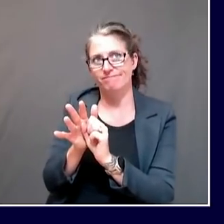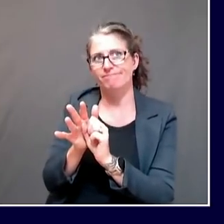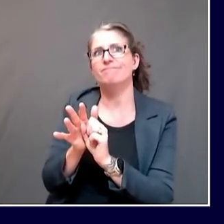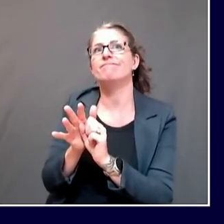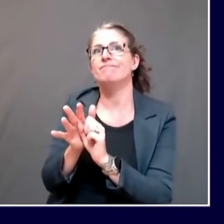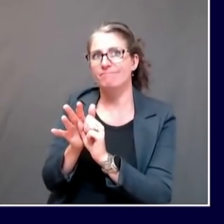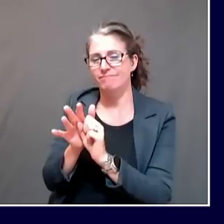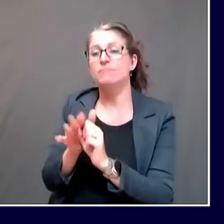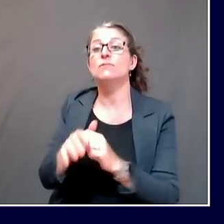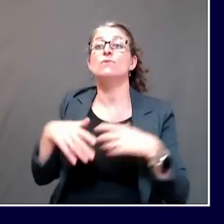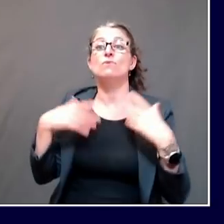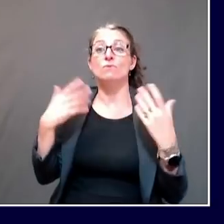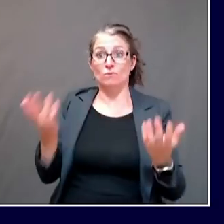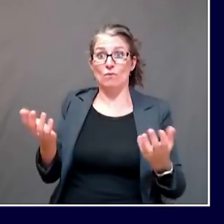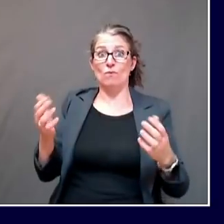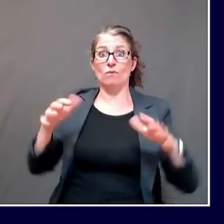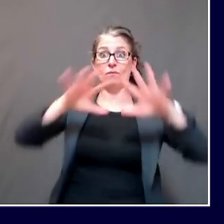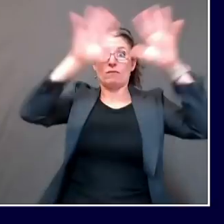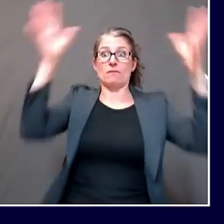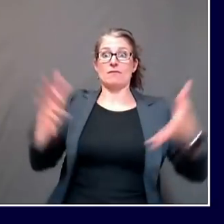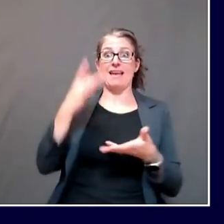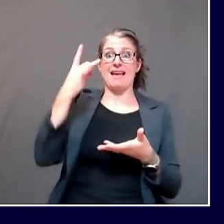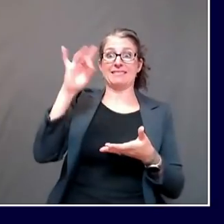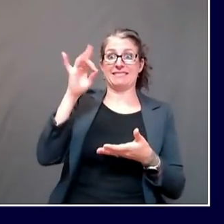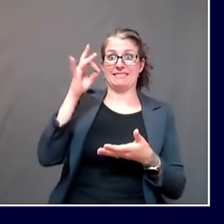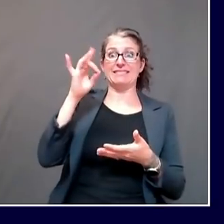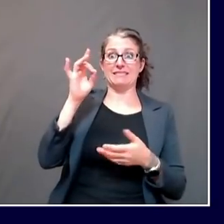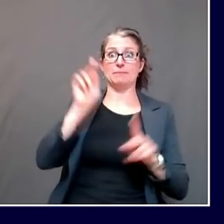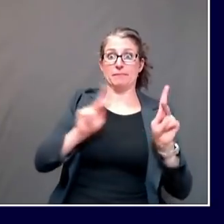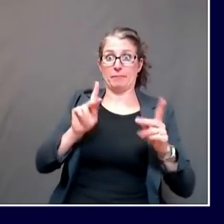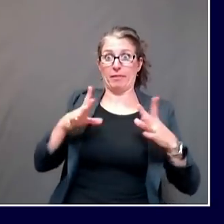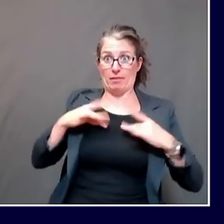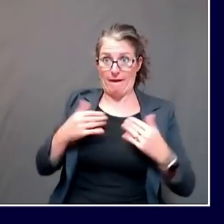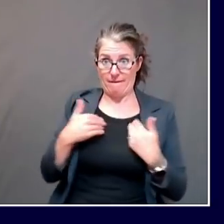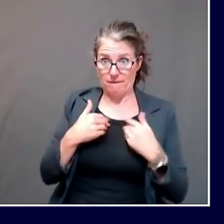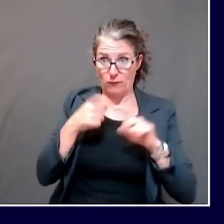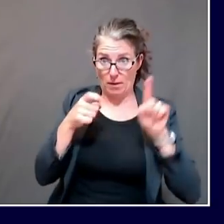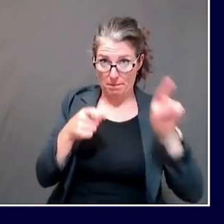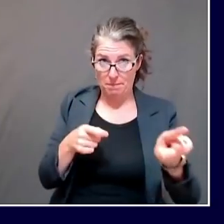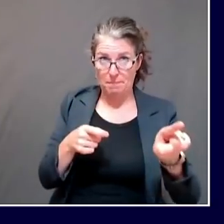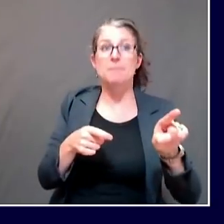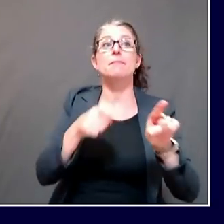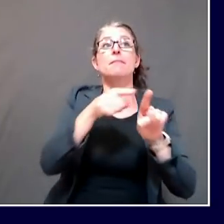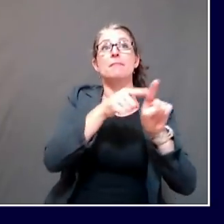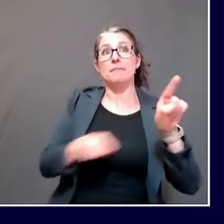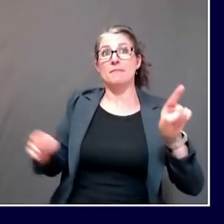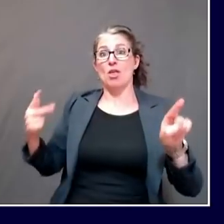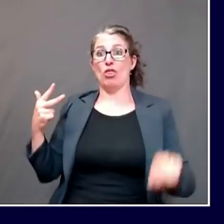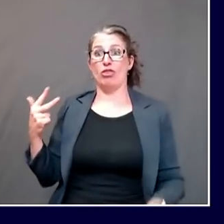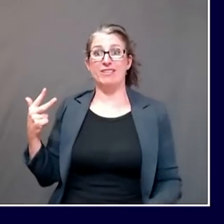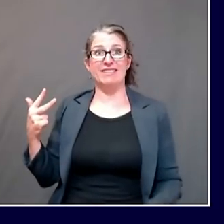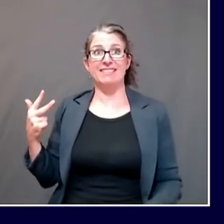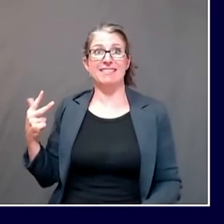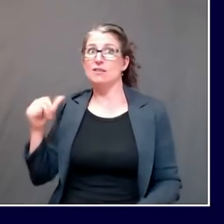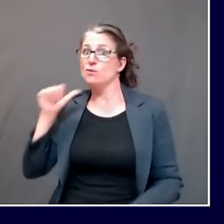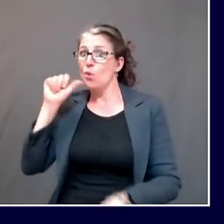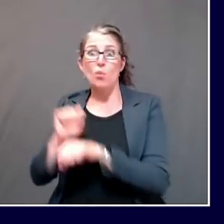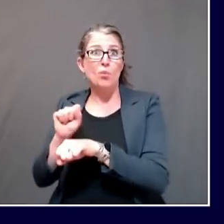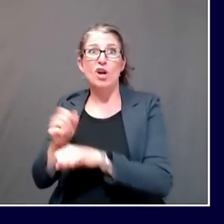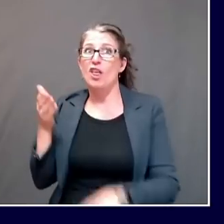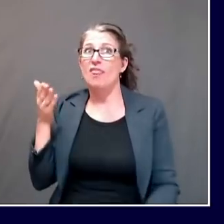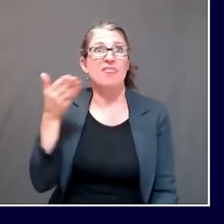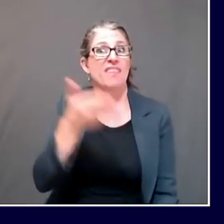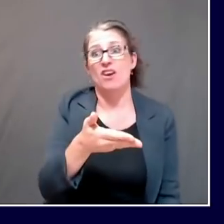those 18 are not among employees of the shipyard, but rather close household contacts of employees of